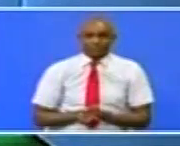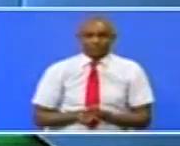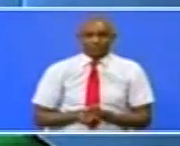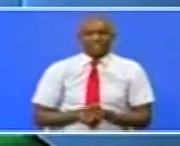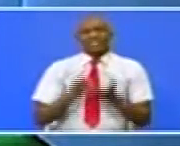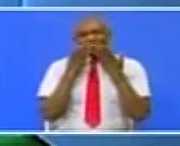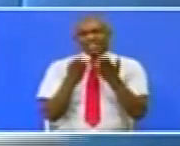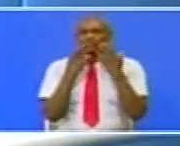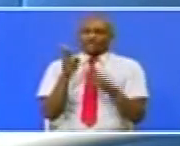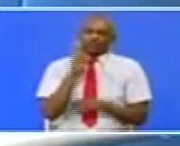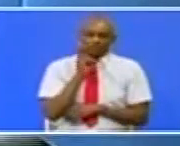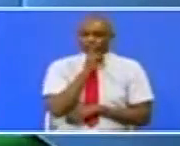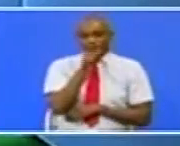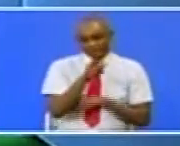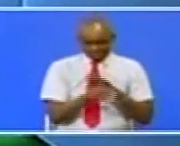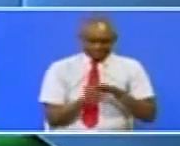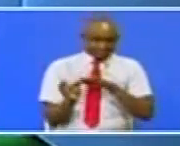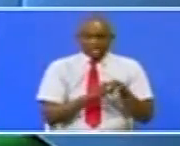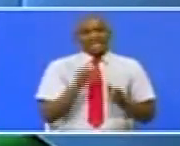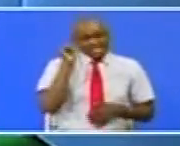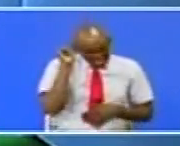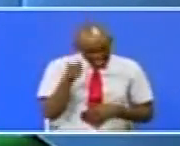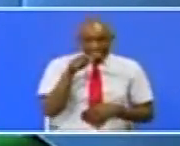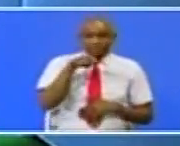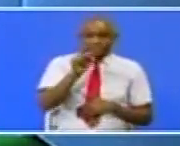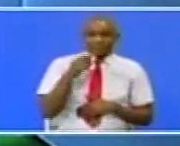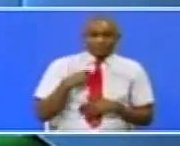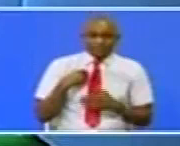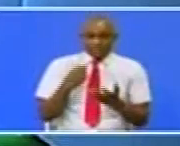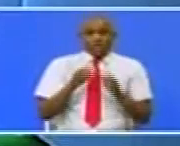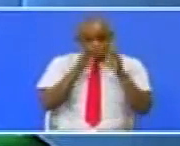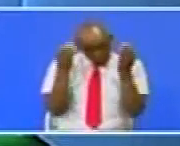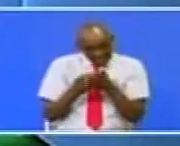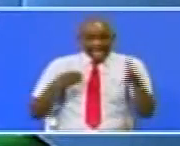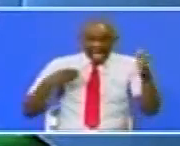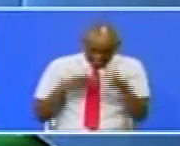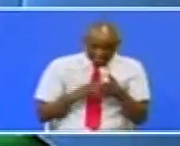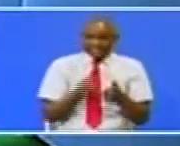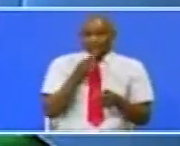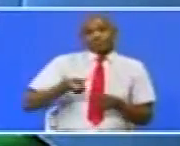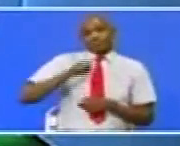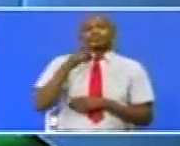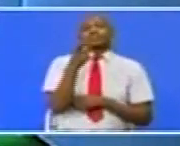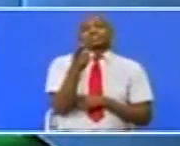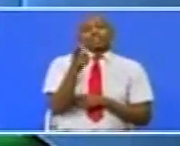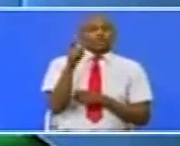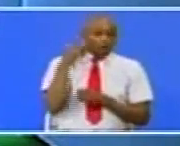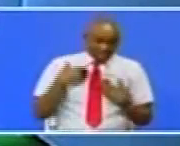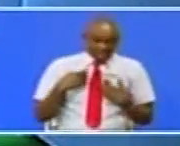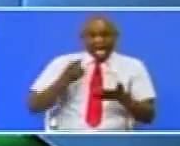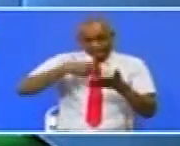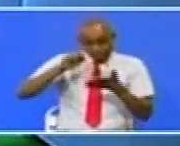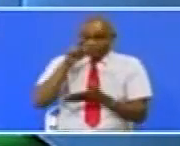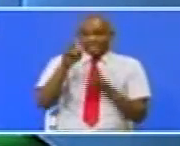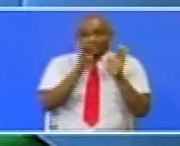No, thank you, Robinson, for that piece. Now, Kenya may not beat the April 5th deadline in complying with the World Anti-Doping Agency Code after WADA approved that